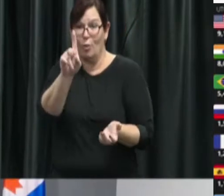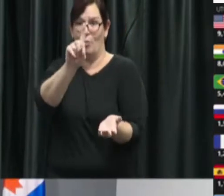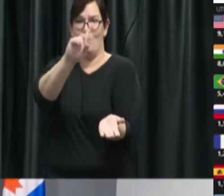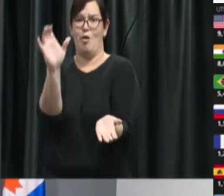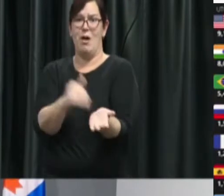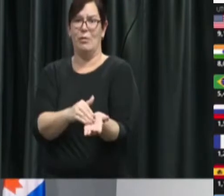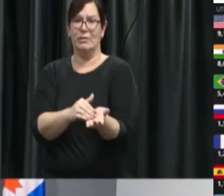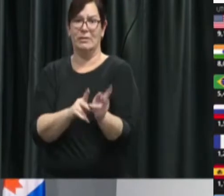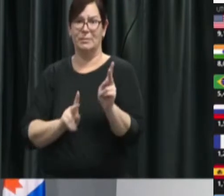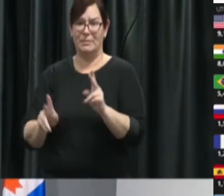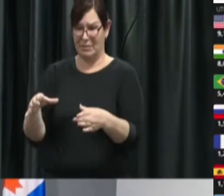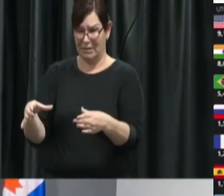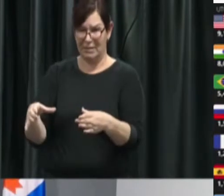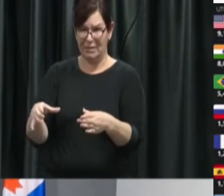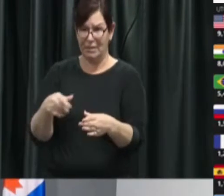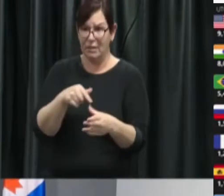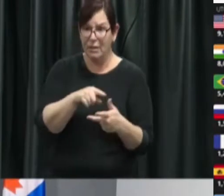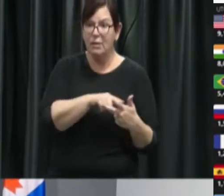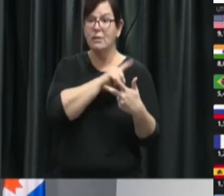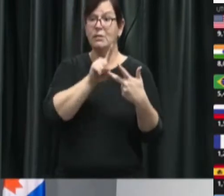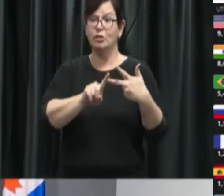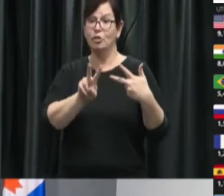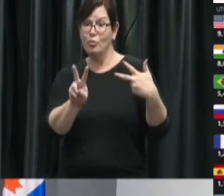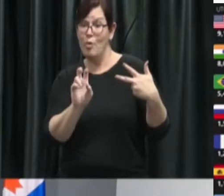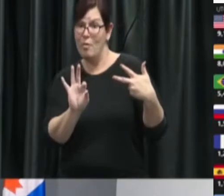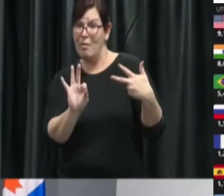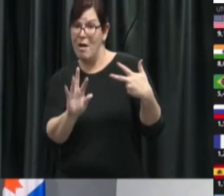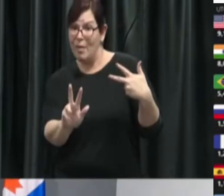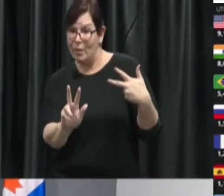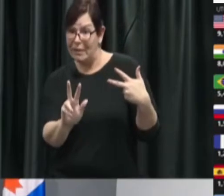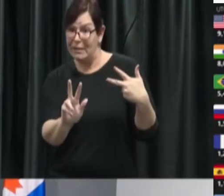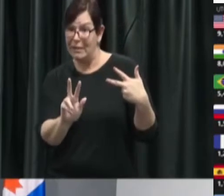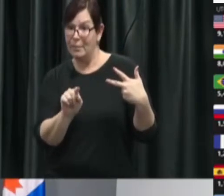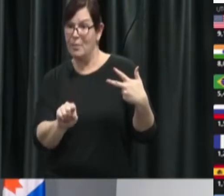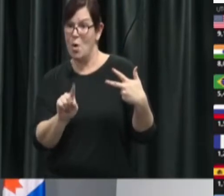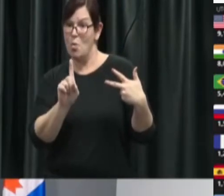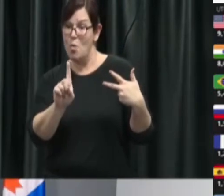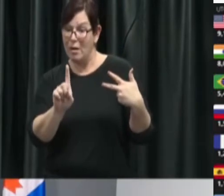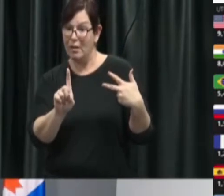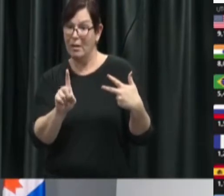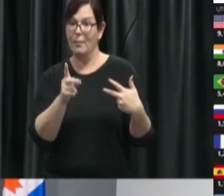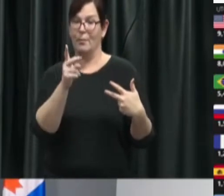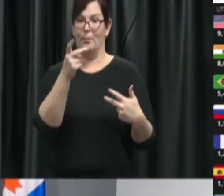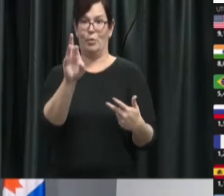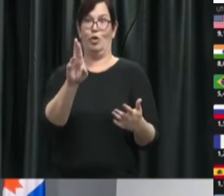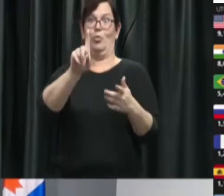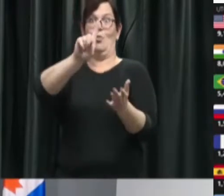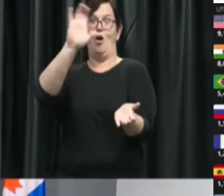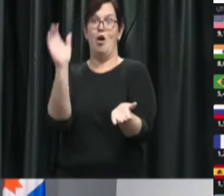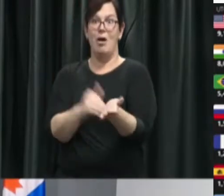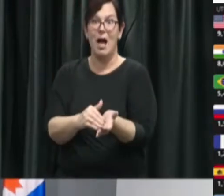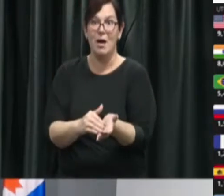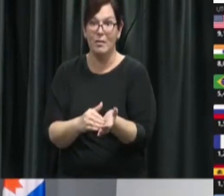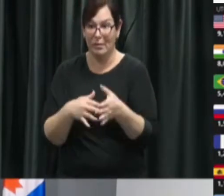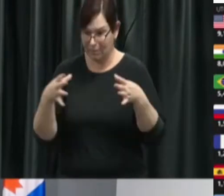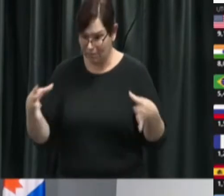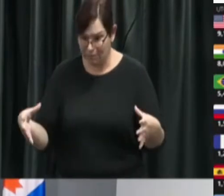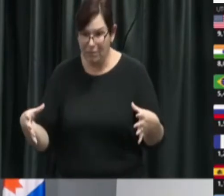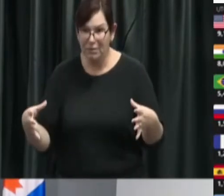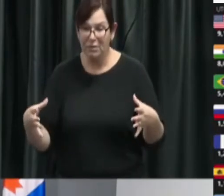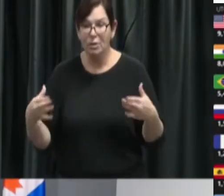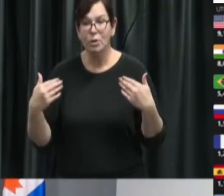293.1 per 100,000. To sum it up, 3 adjacent wards in one